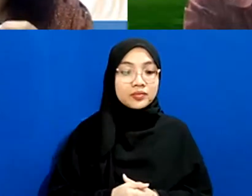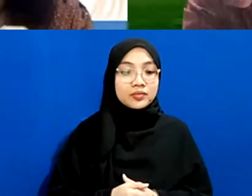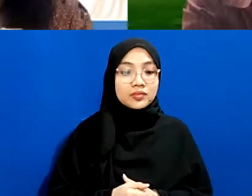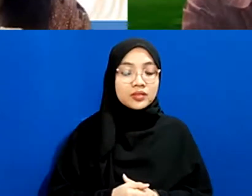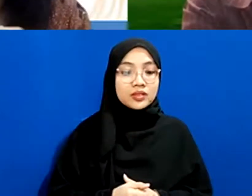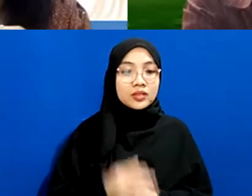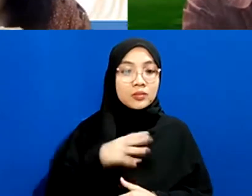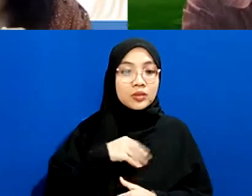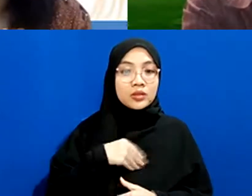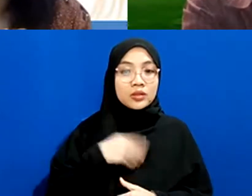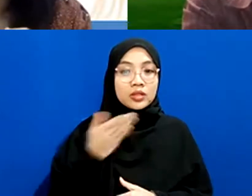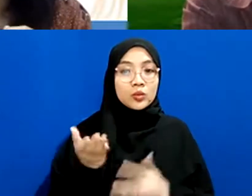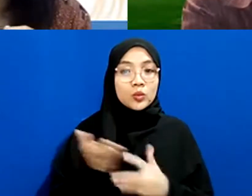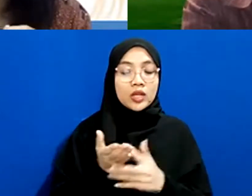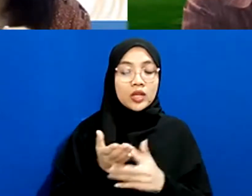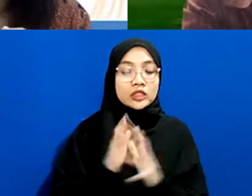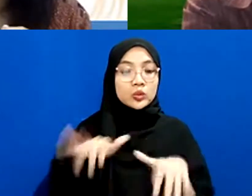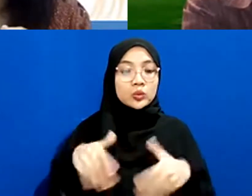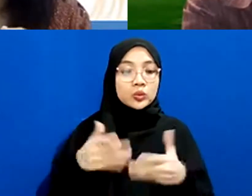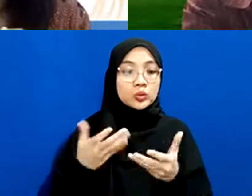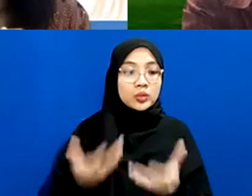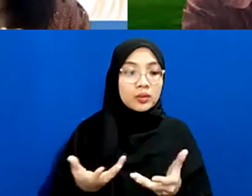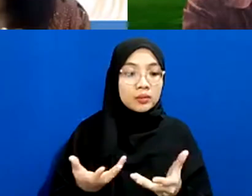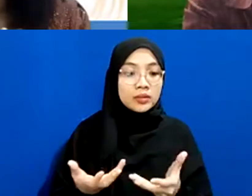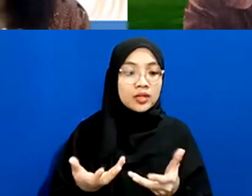because when we talk about access, is it only